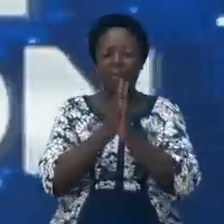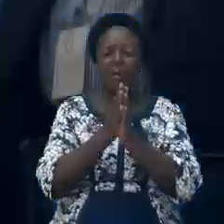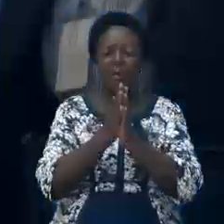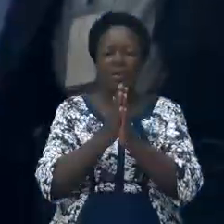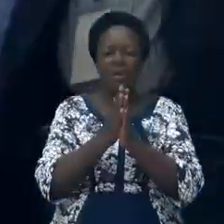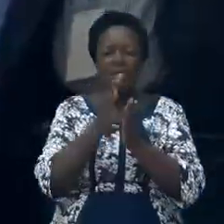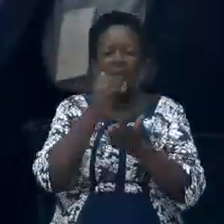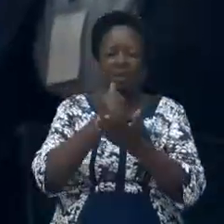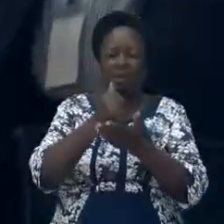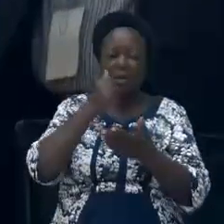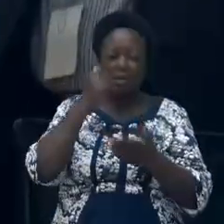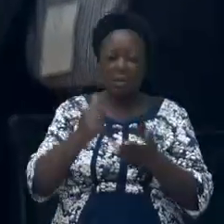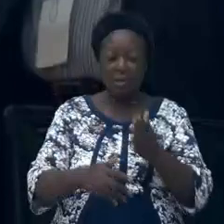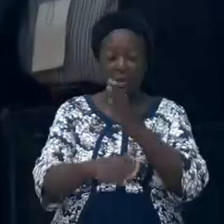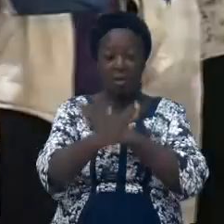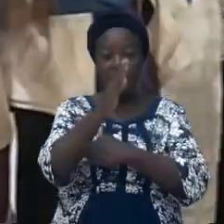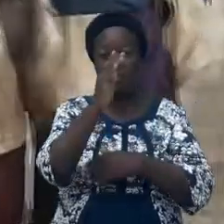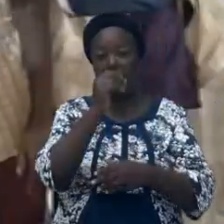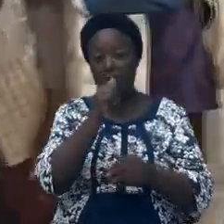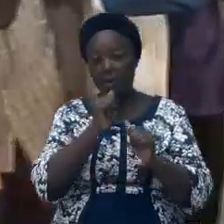Jesus' name we pray.